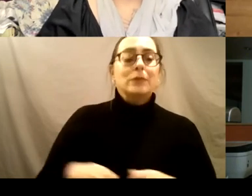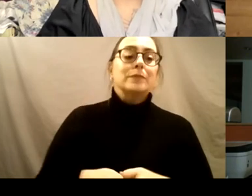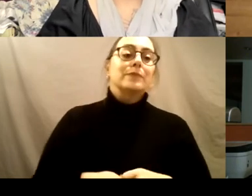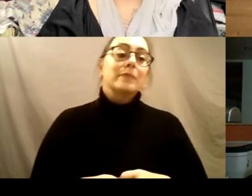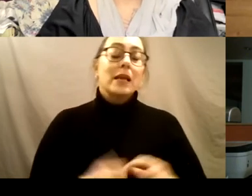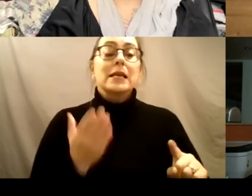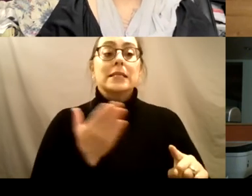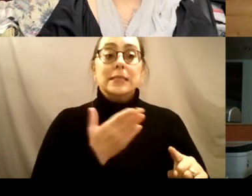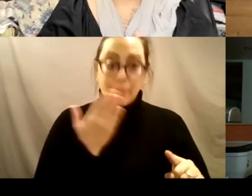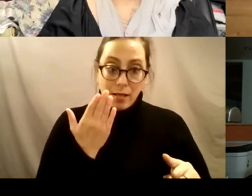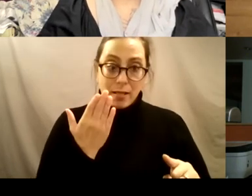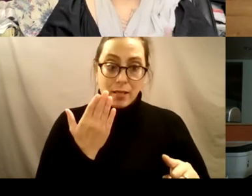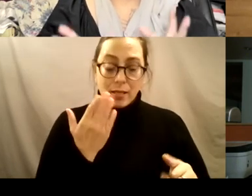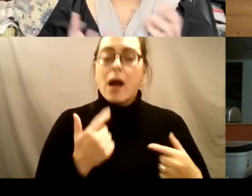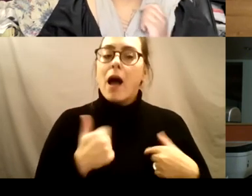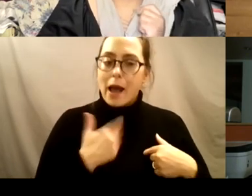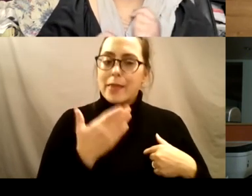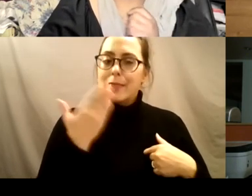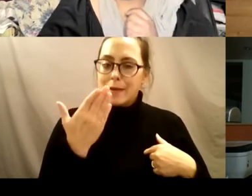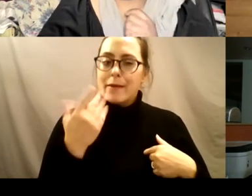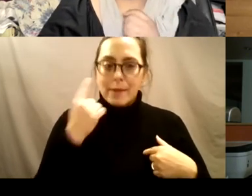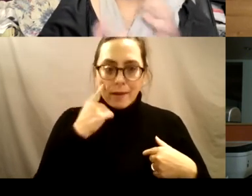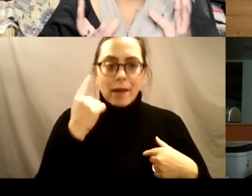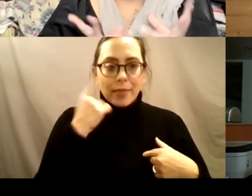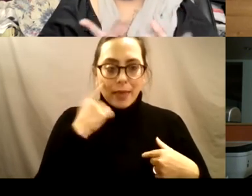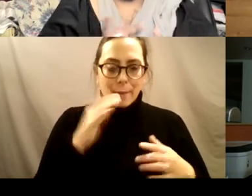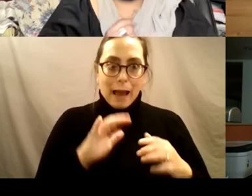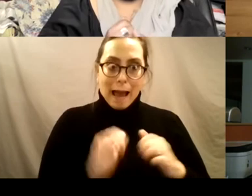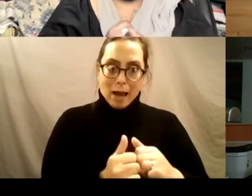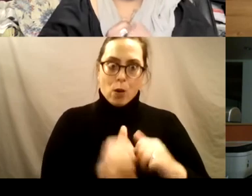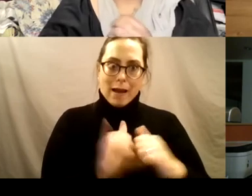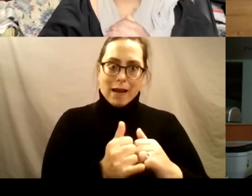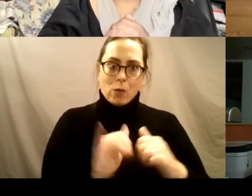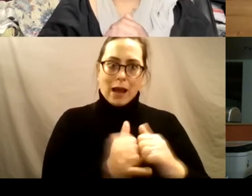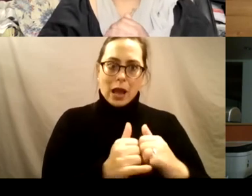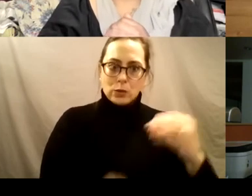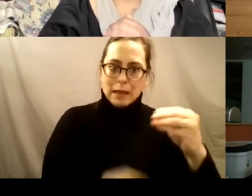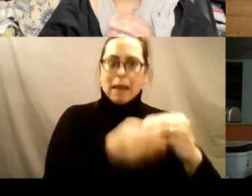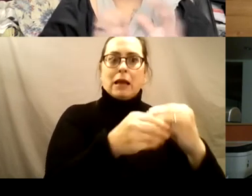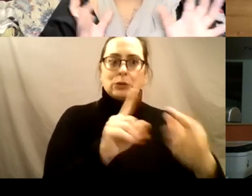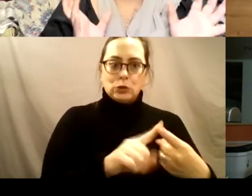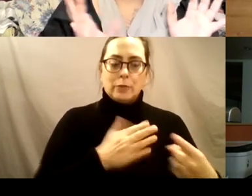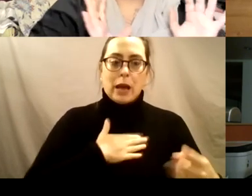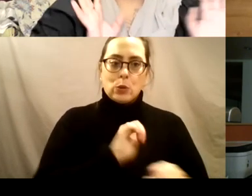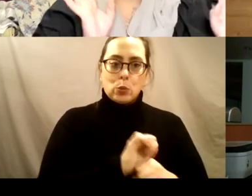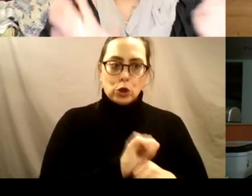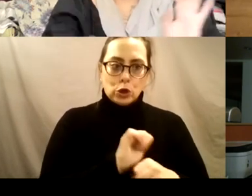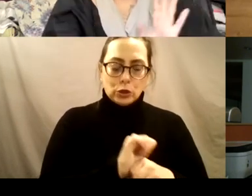something I think about so much, but I haven't found a way to bring it into my work yet. I have